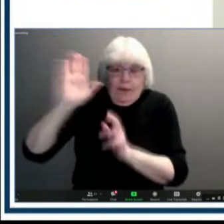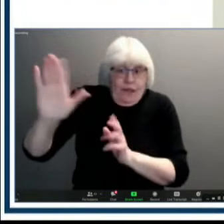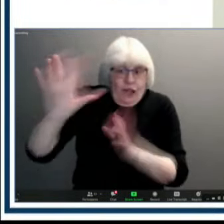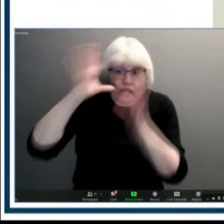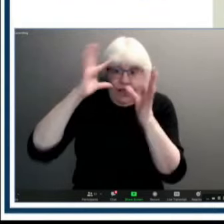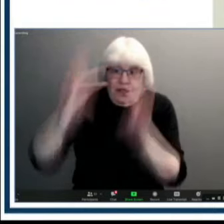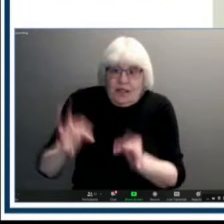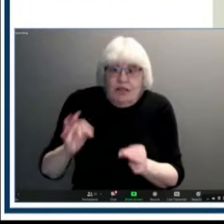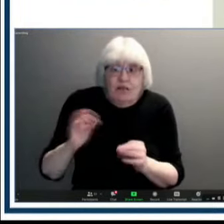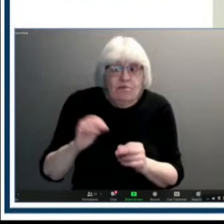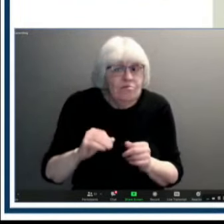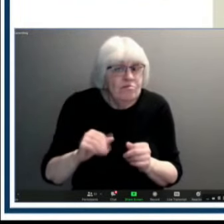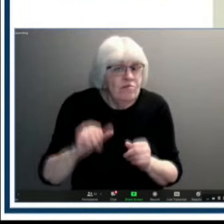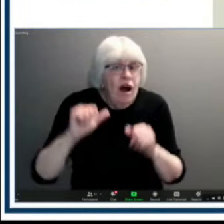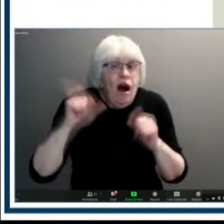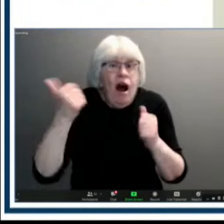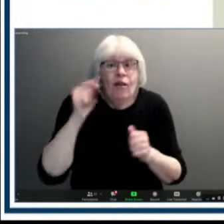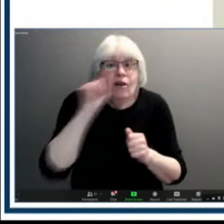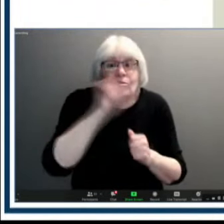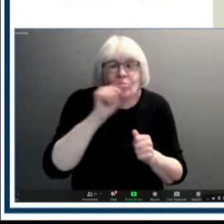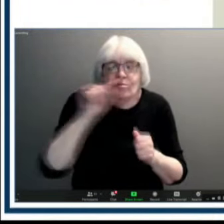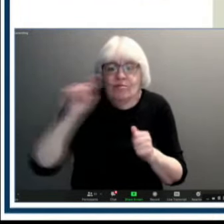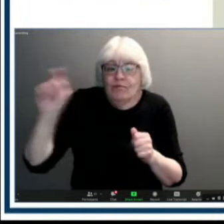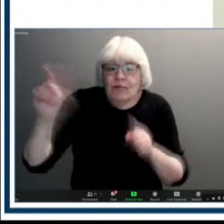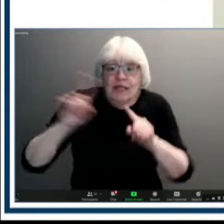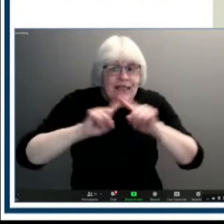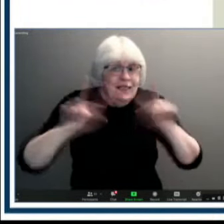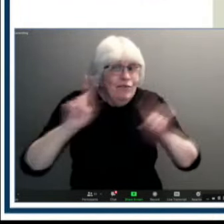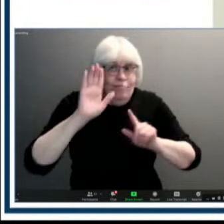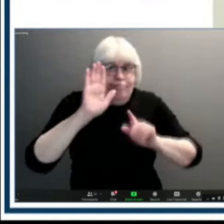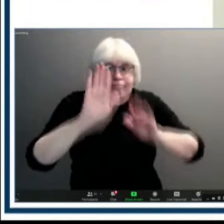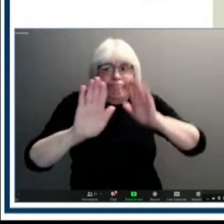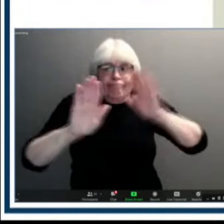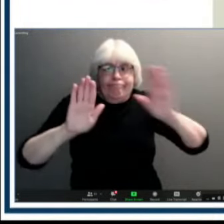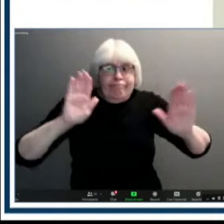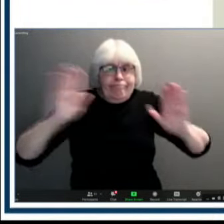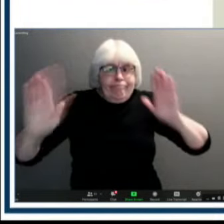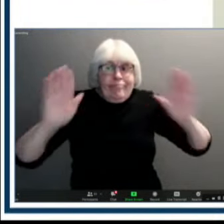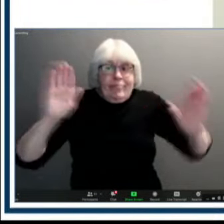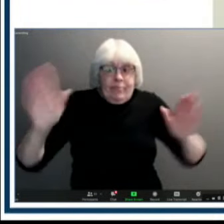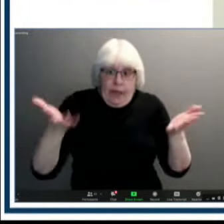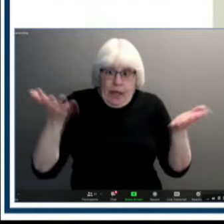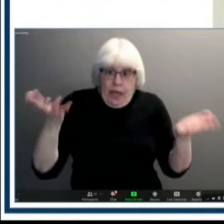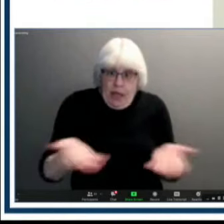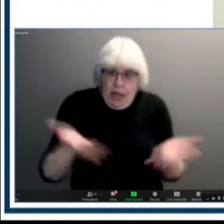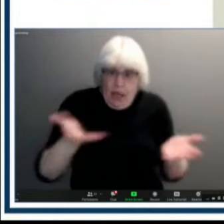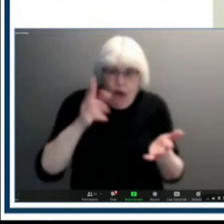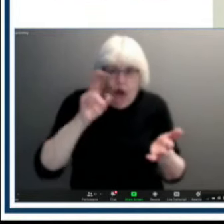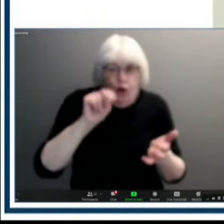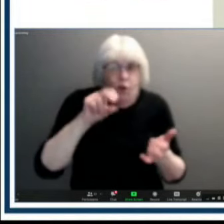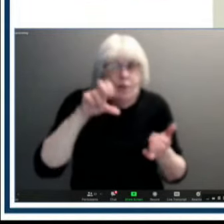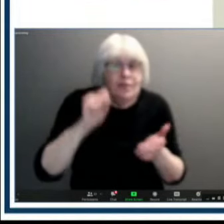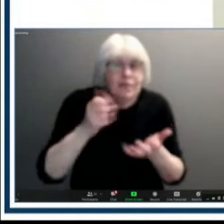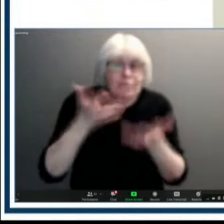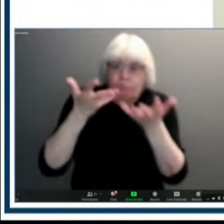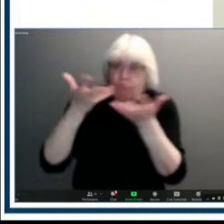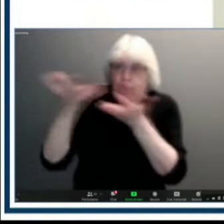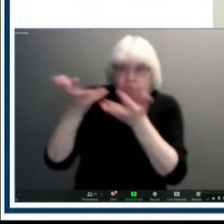other things, but for us, we're sticking to NACI. And even at sticking to